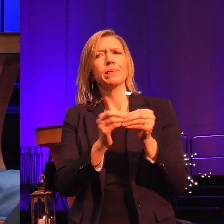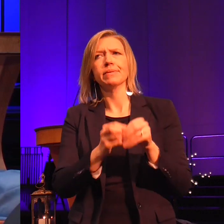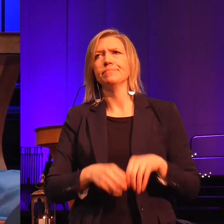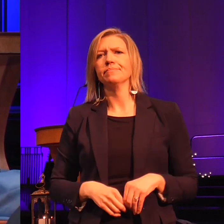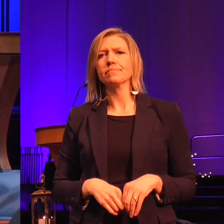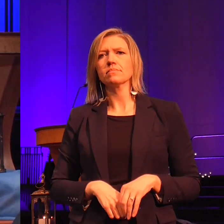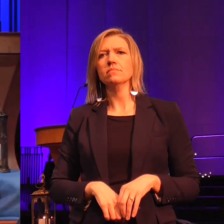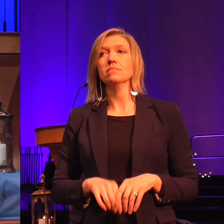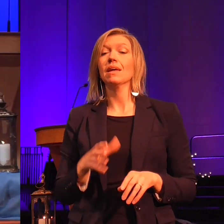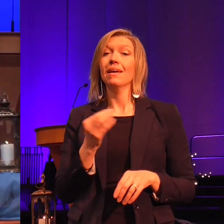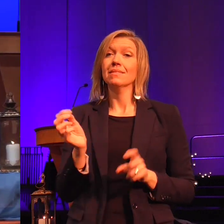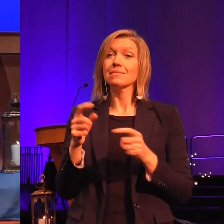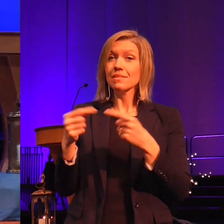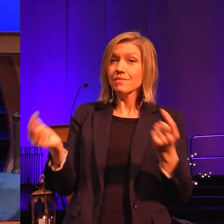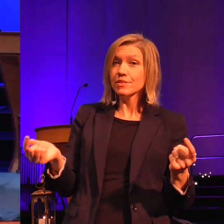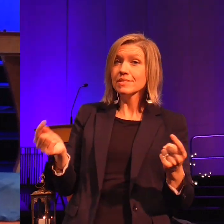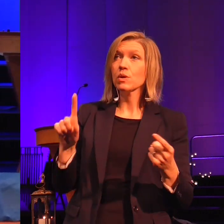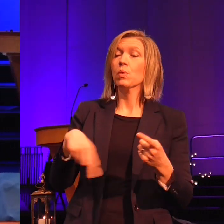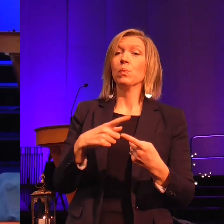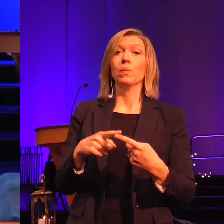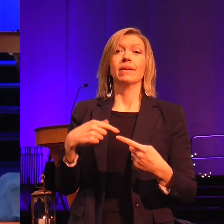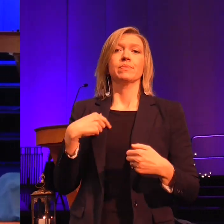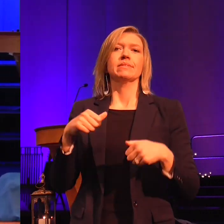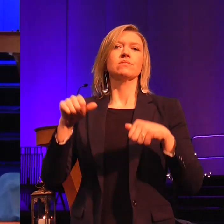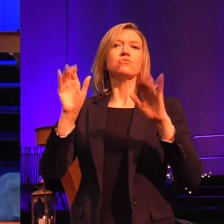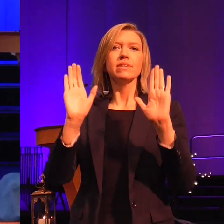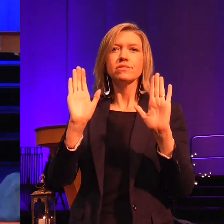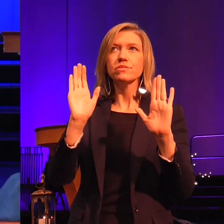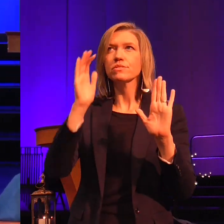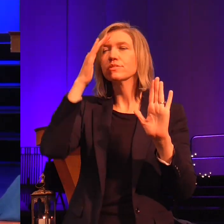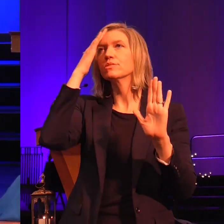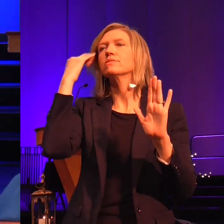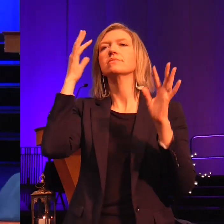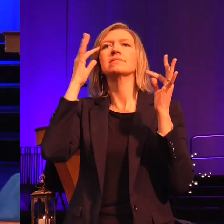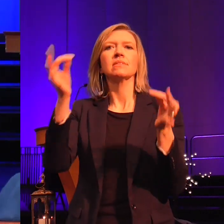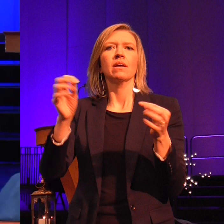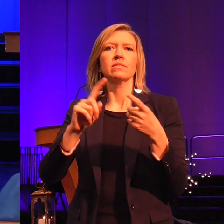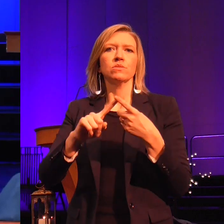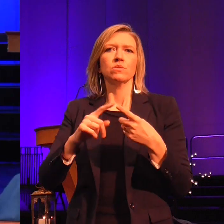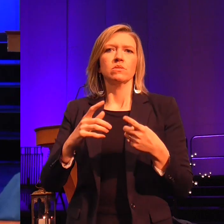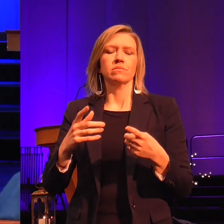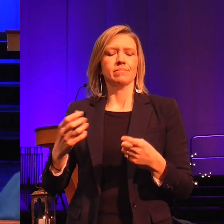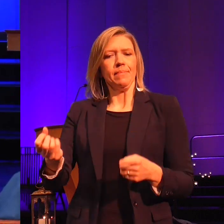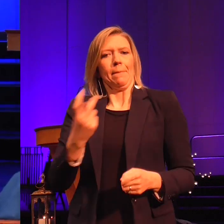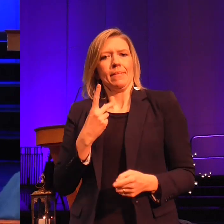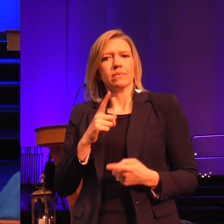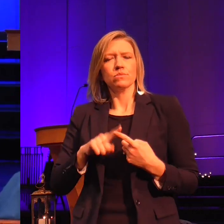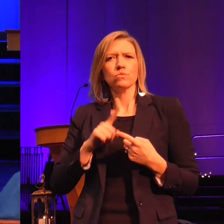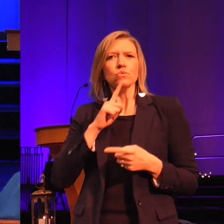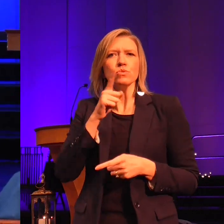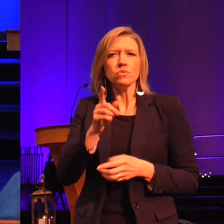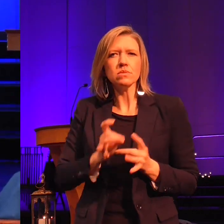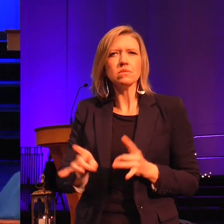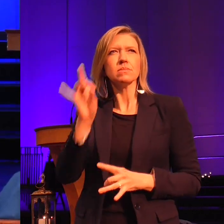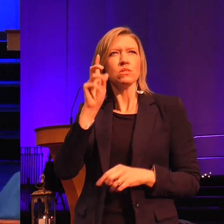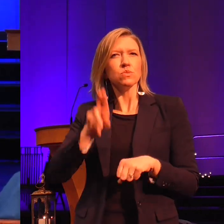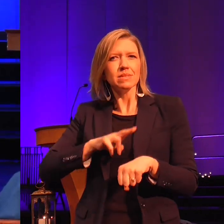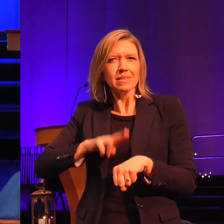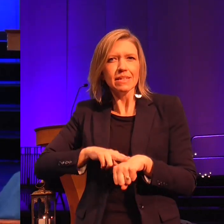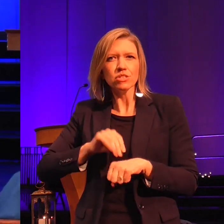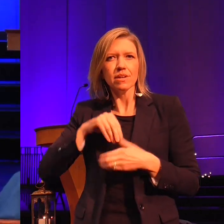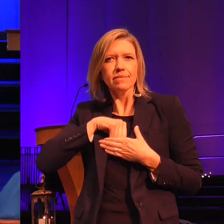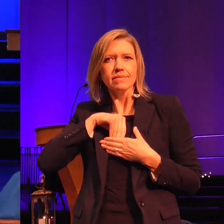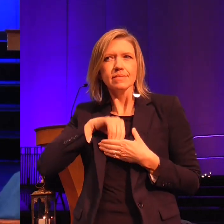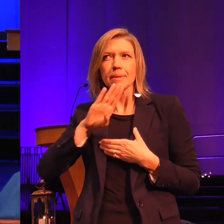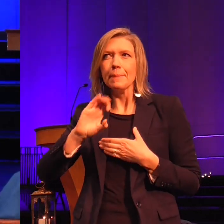And conversely, when we surrender and we choose to return ourselves to the true spiritual nature of our being, which is that